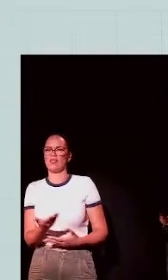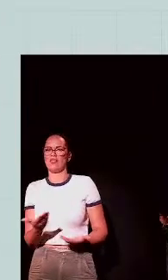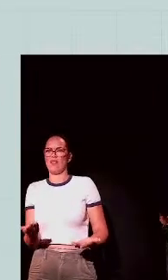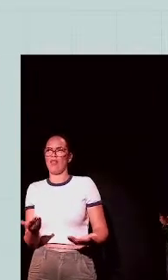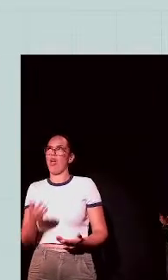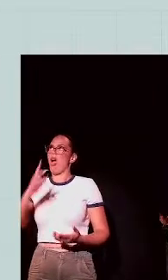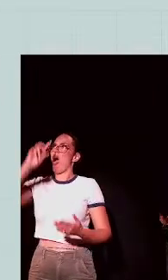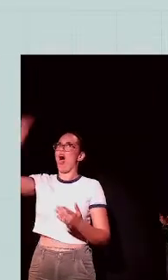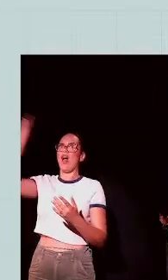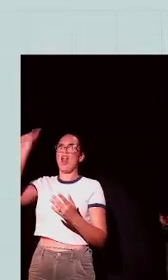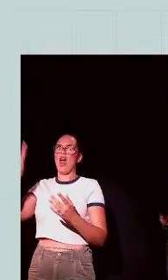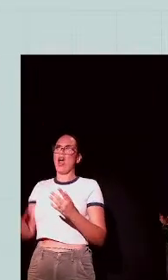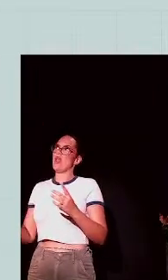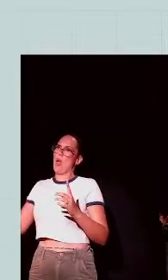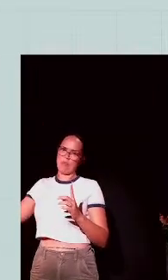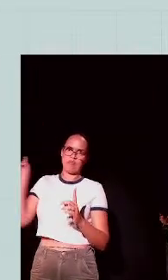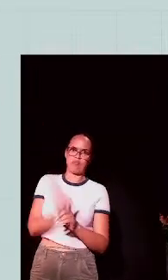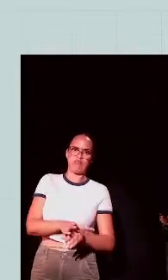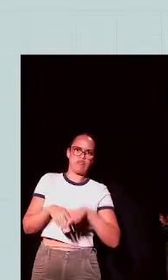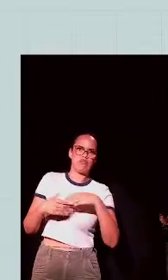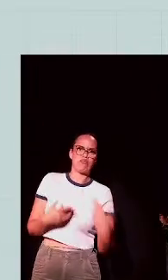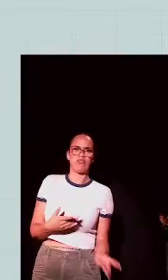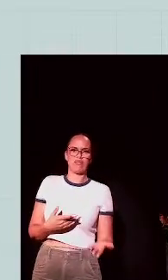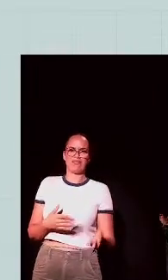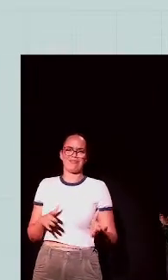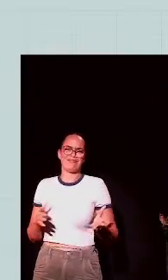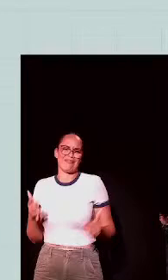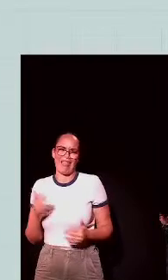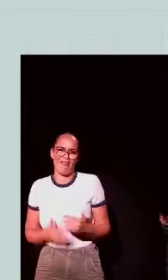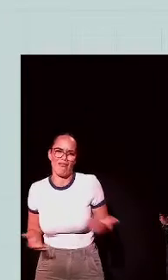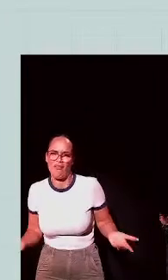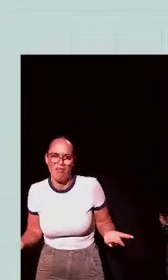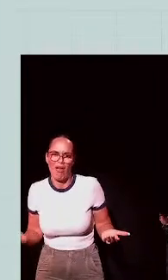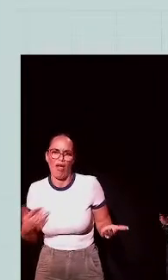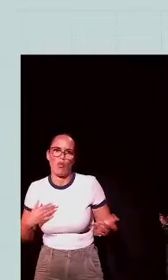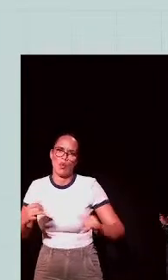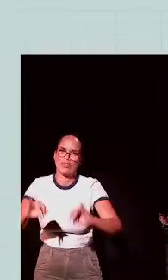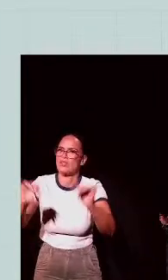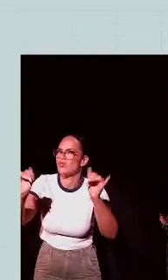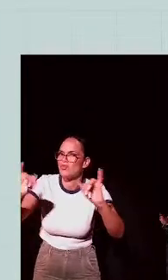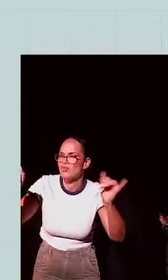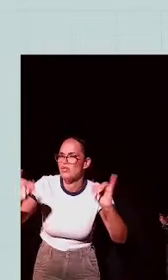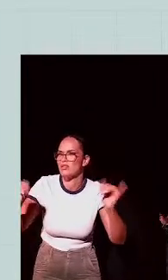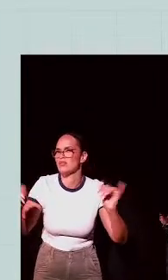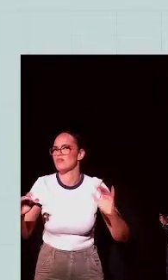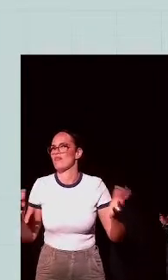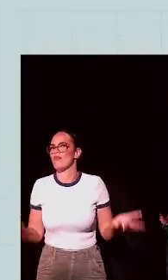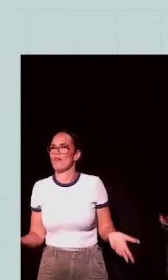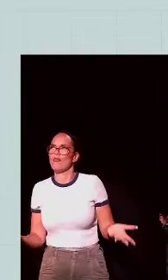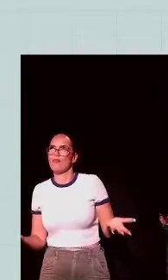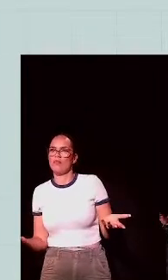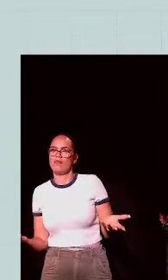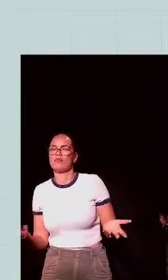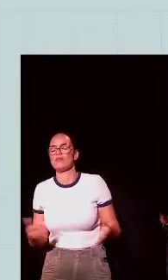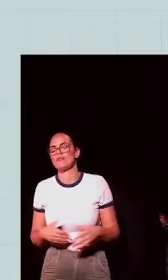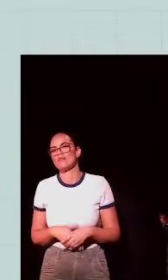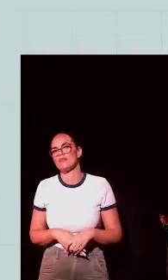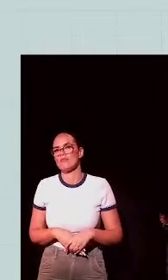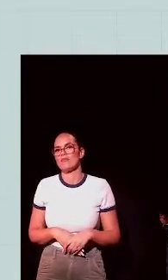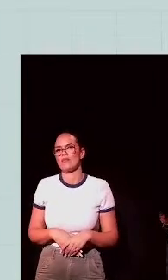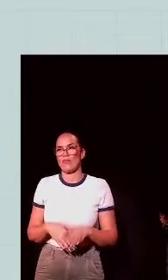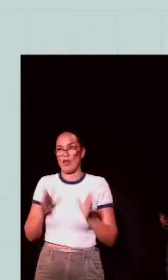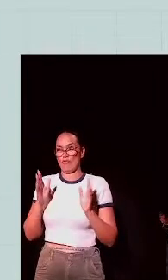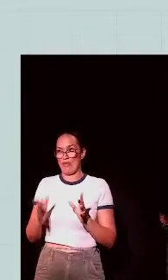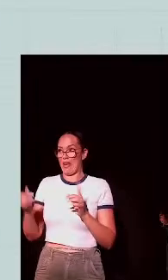by lightning on the way to the studio or concert hall. Does every glinting idol really